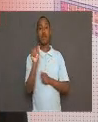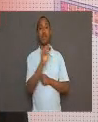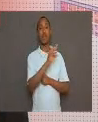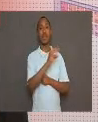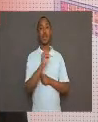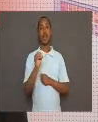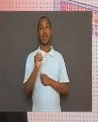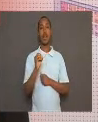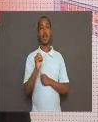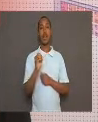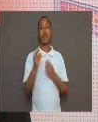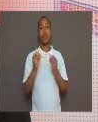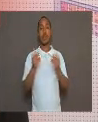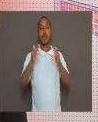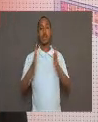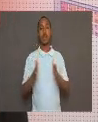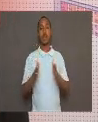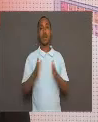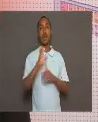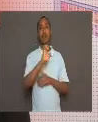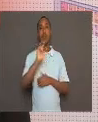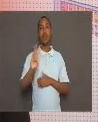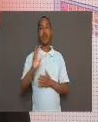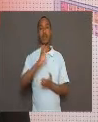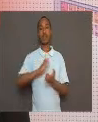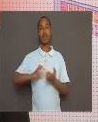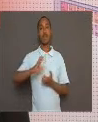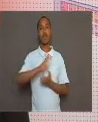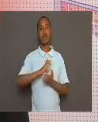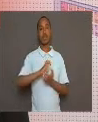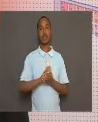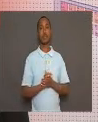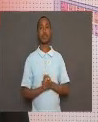and solubility of covalent compounds.